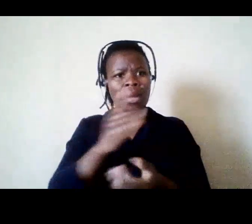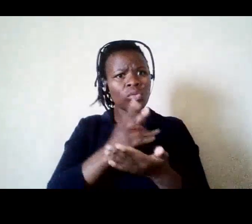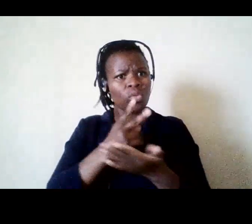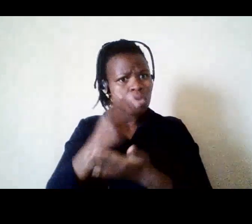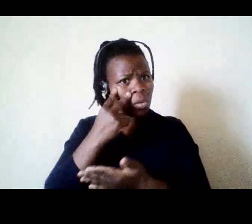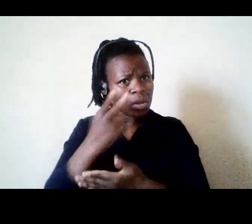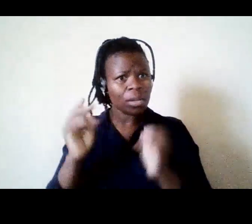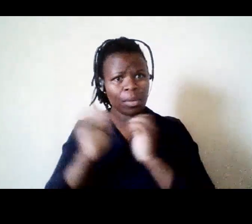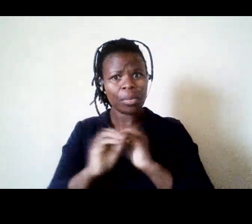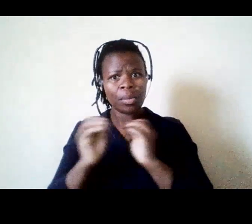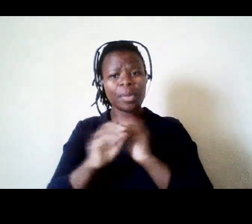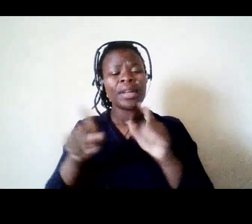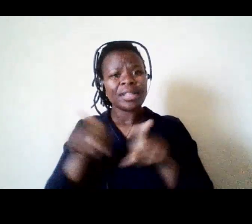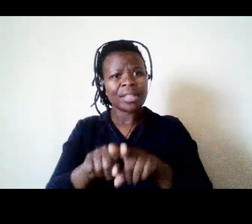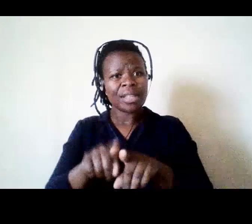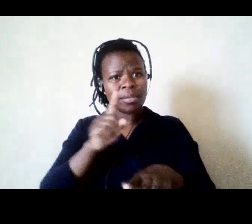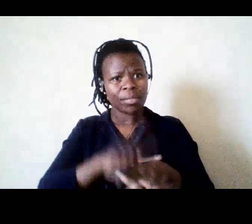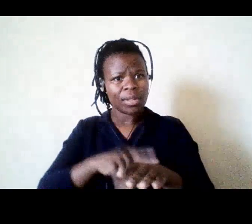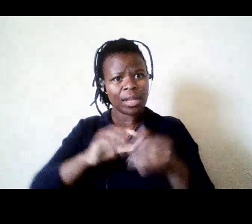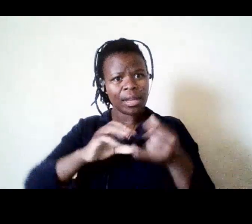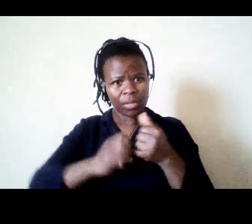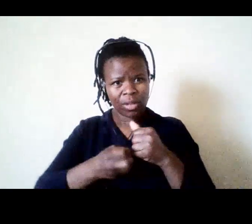when he tried